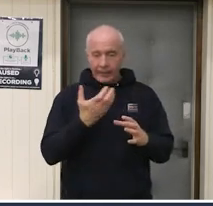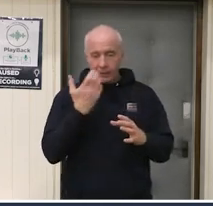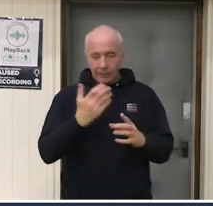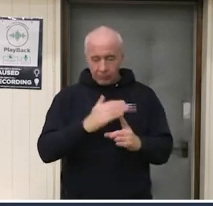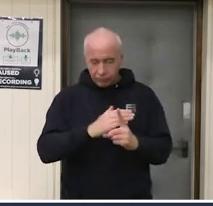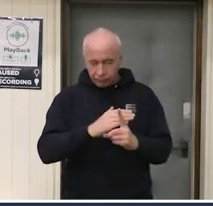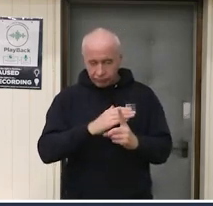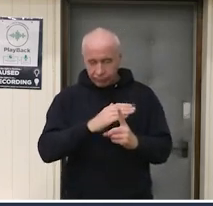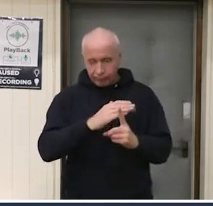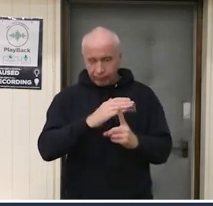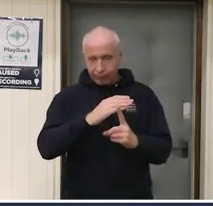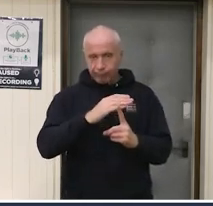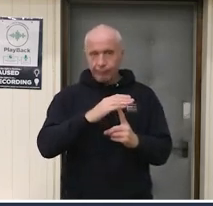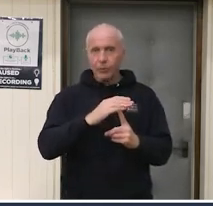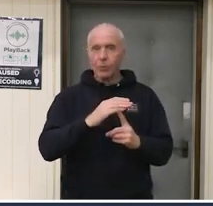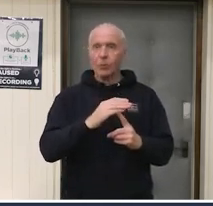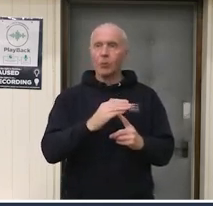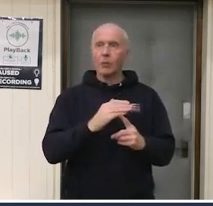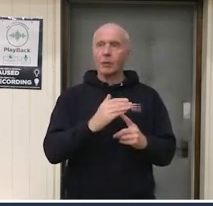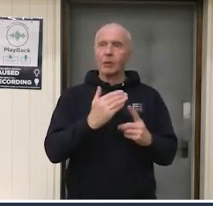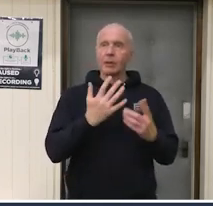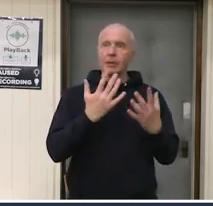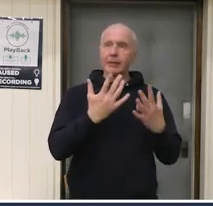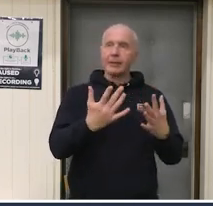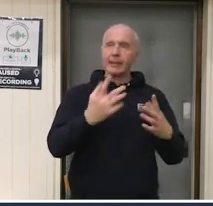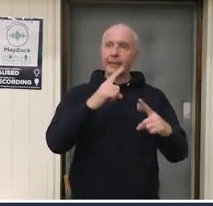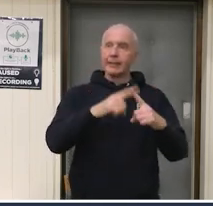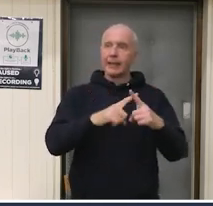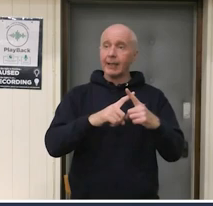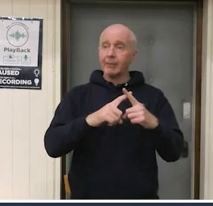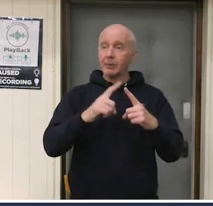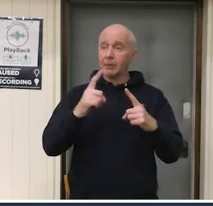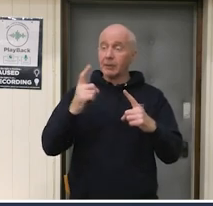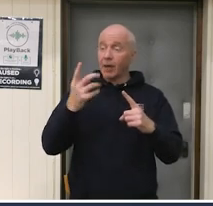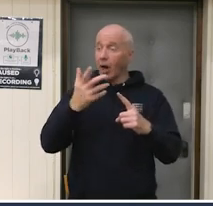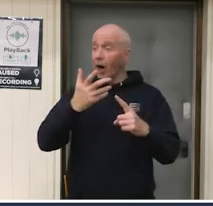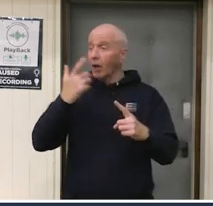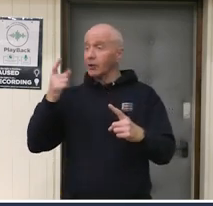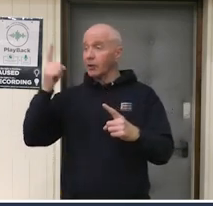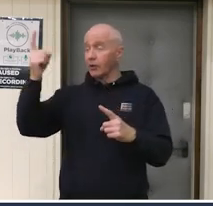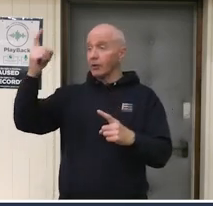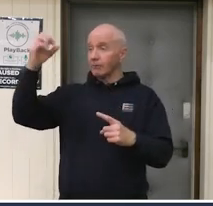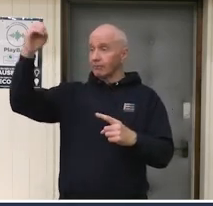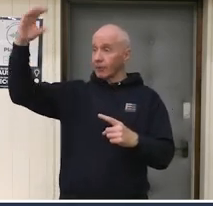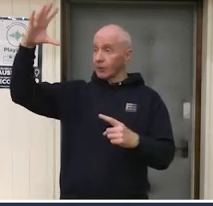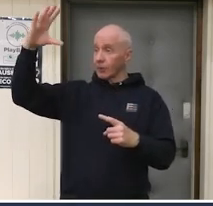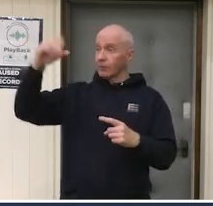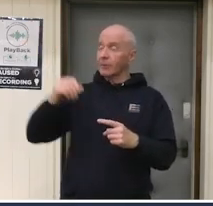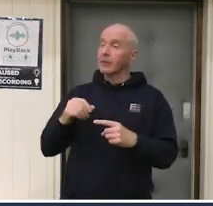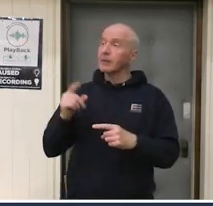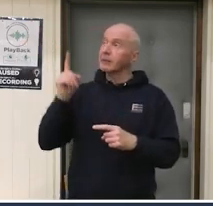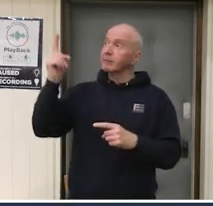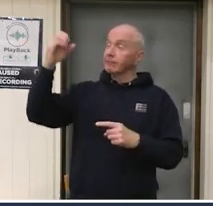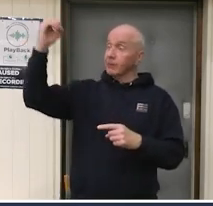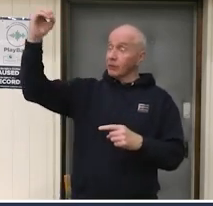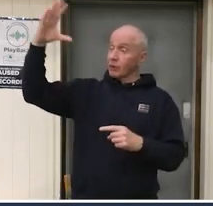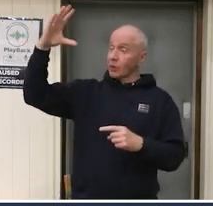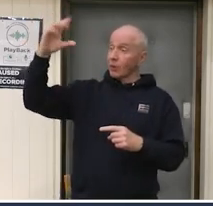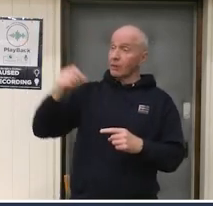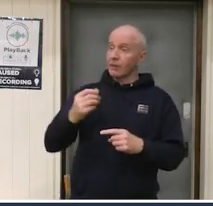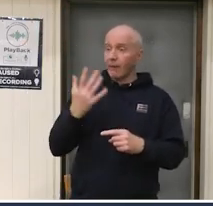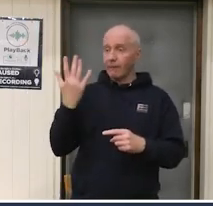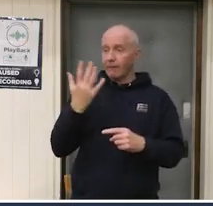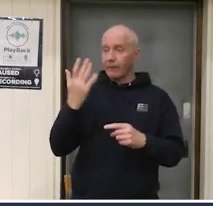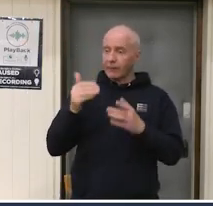going to about 10 times hotter than the center of the sun. The sun is about 15 million degrees Kelvin, or centigrade, whatever you